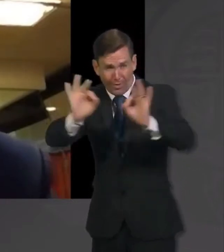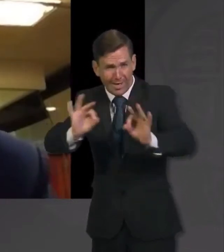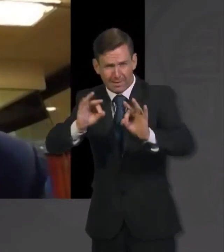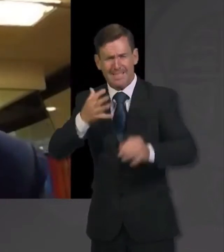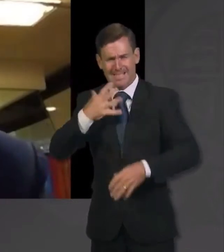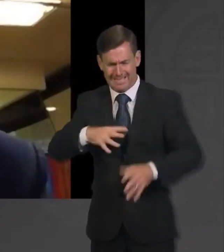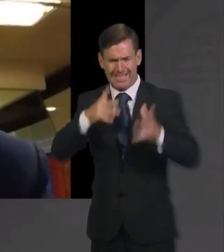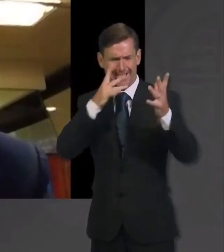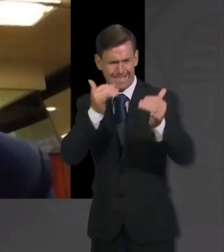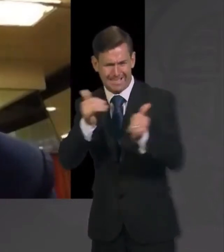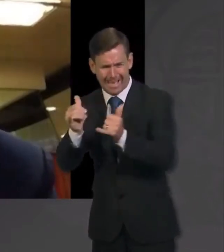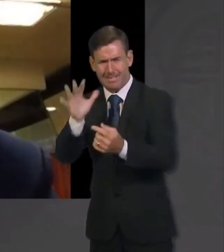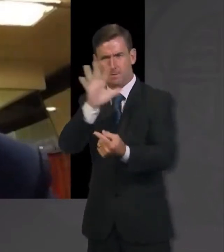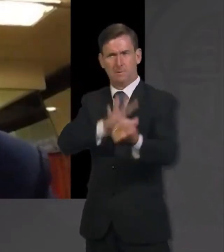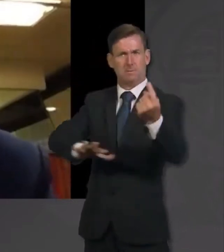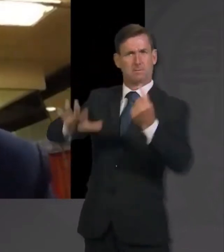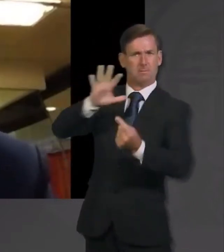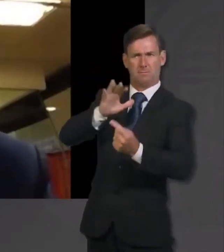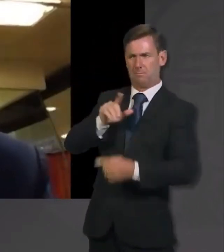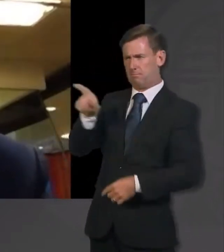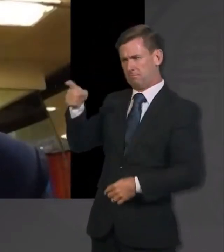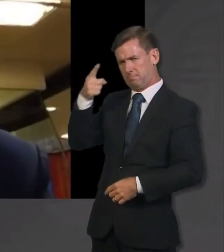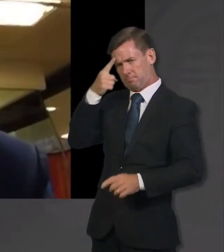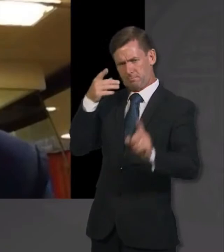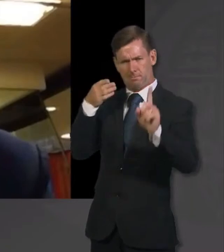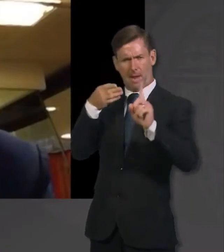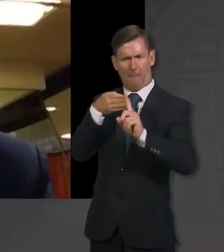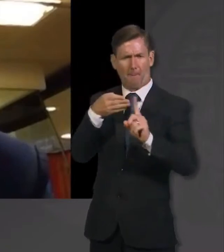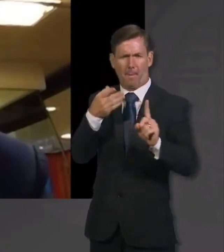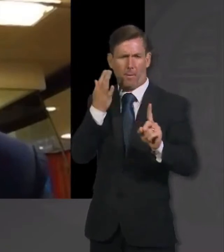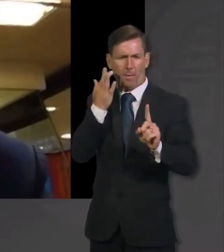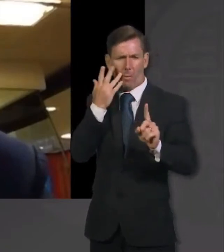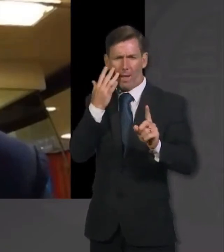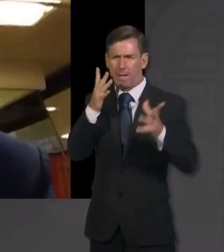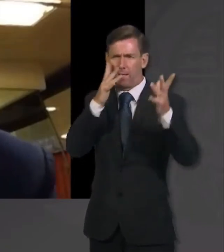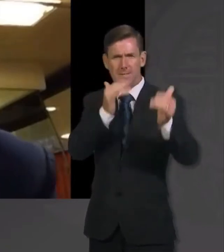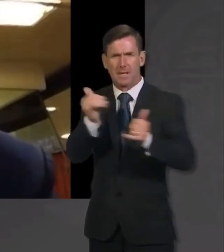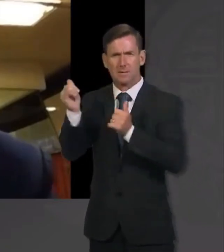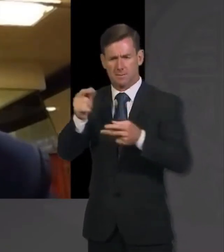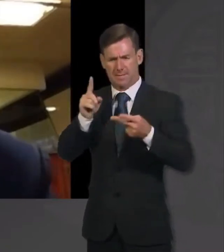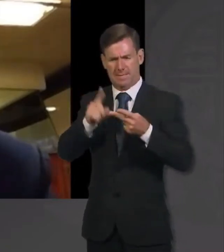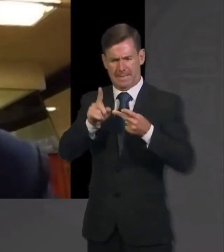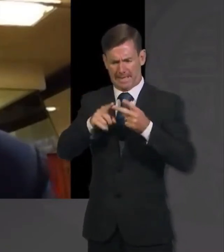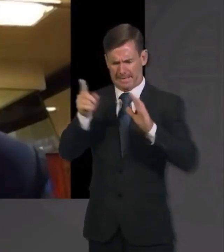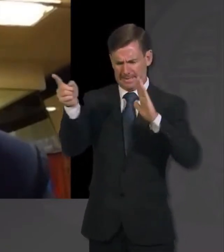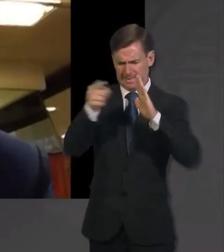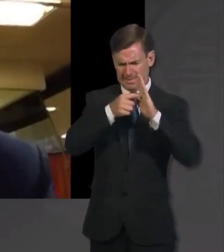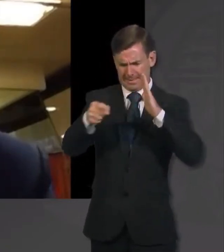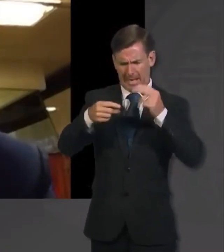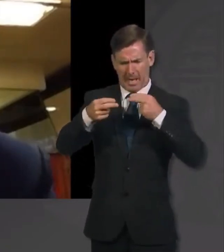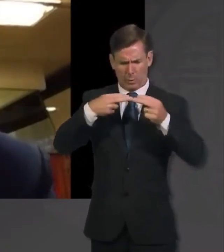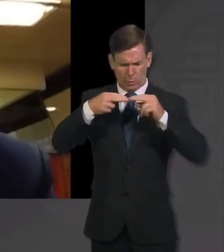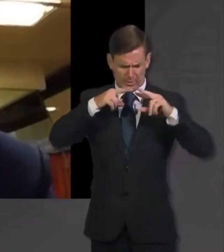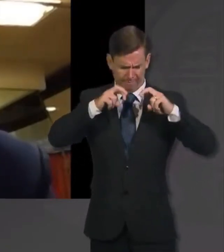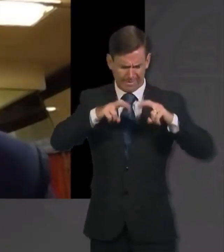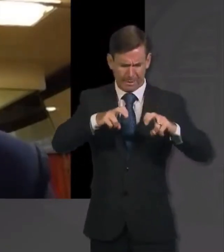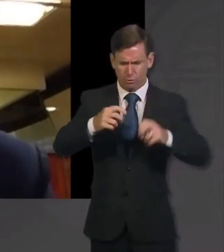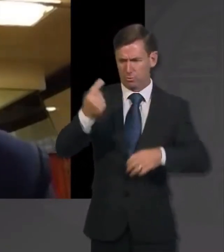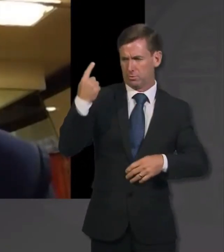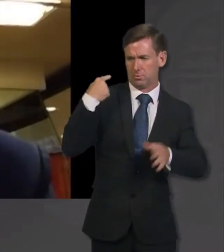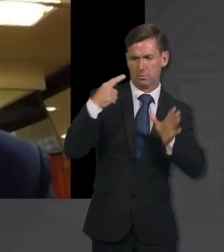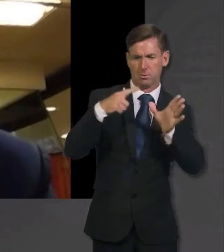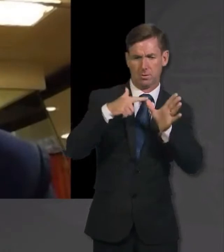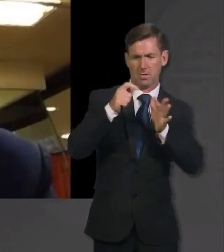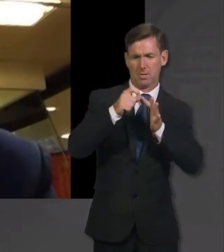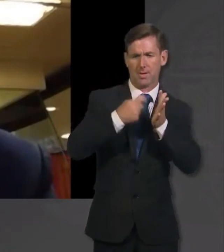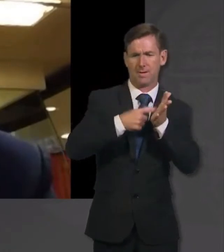how long will that take? And one other thing, a Sky News investigation today revealed that during April, test data was being collected on handwritten bits